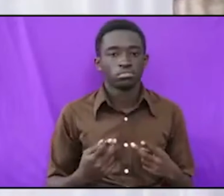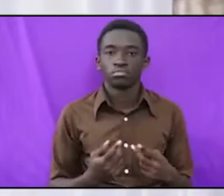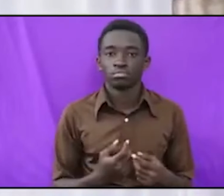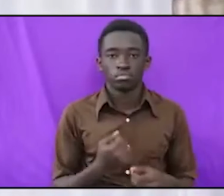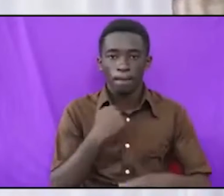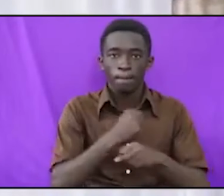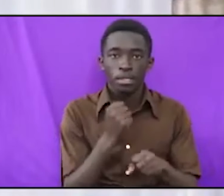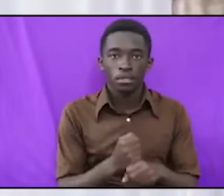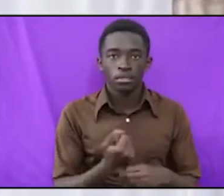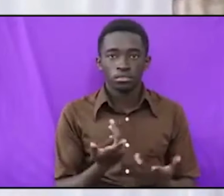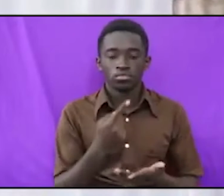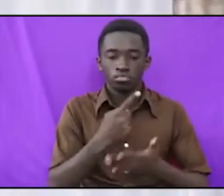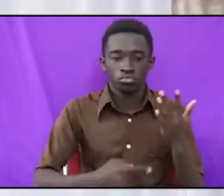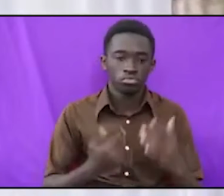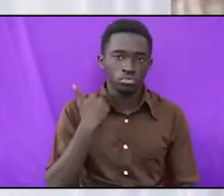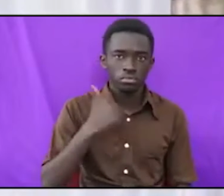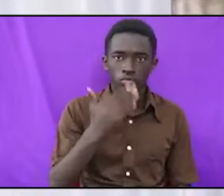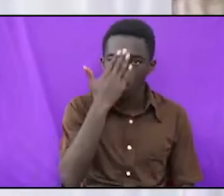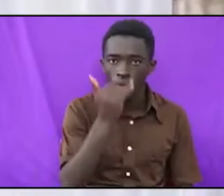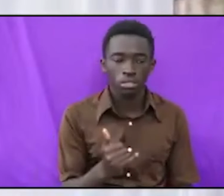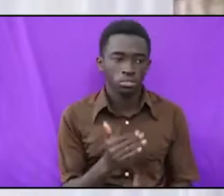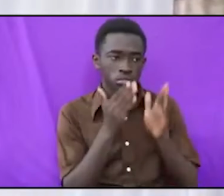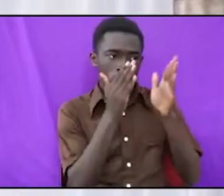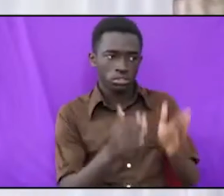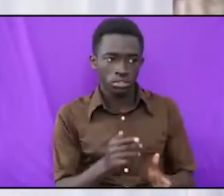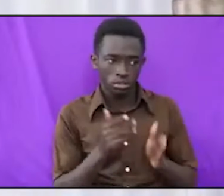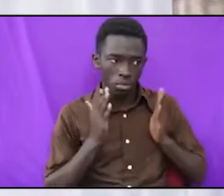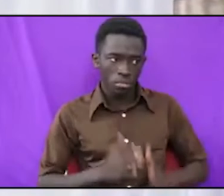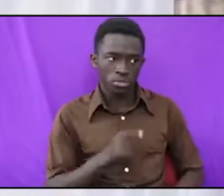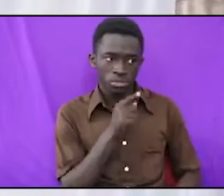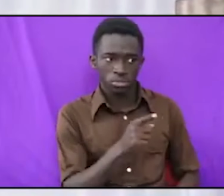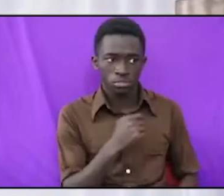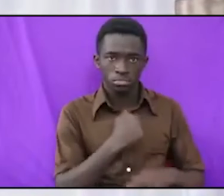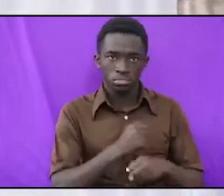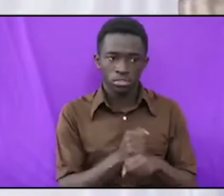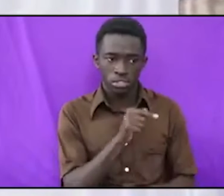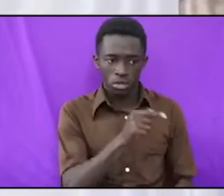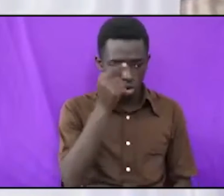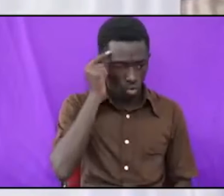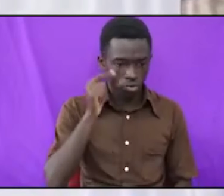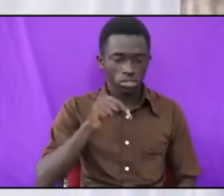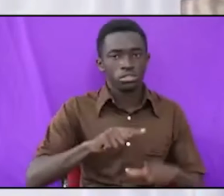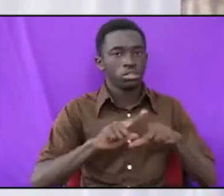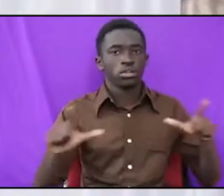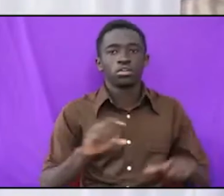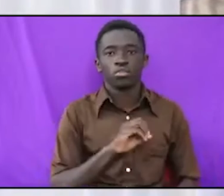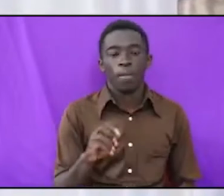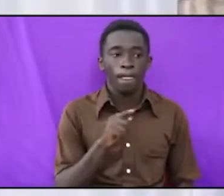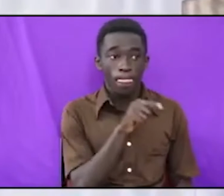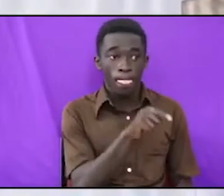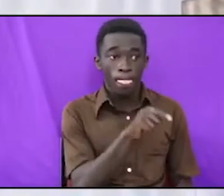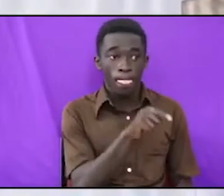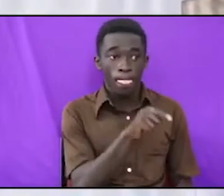guy is not an original man of this land. This guy has come, he's in